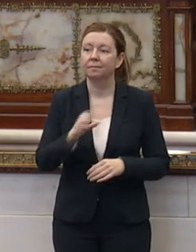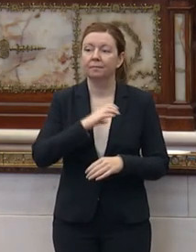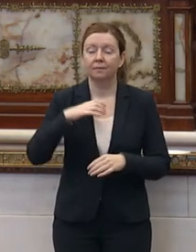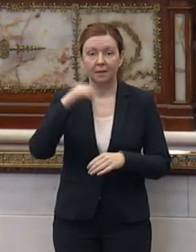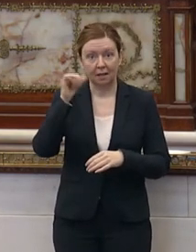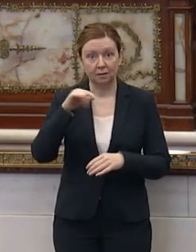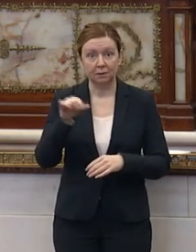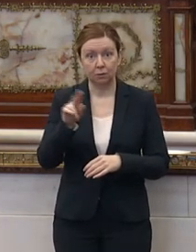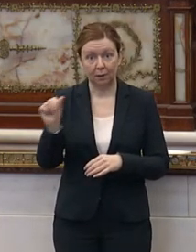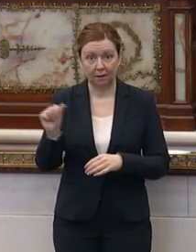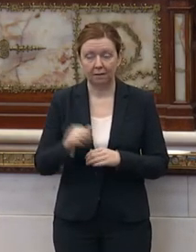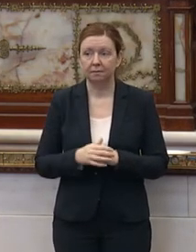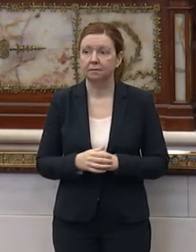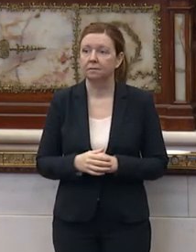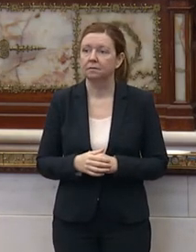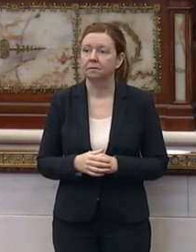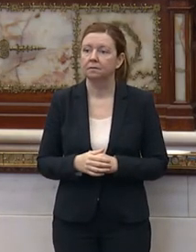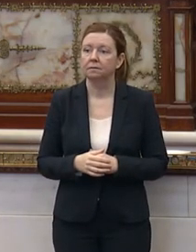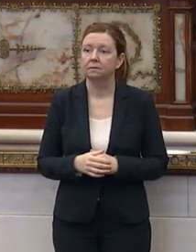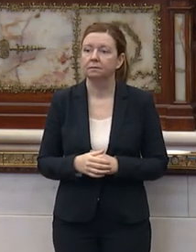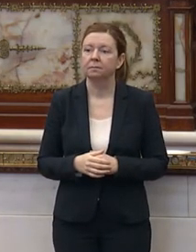Councilman Squilla.